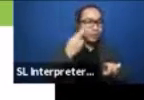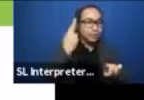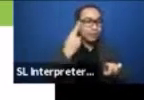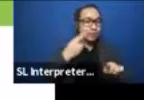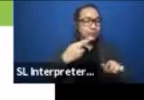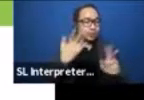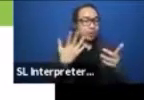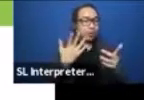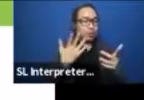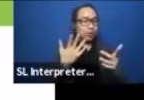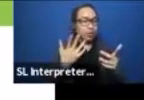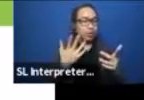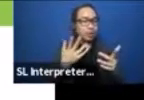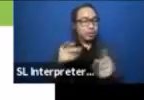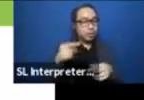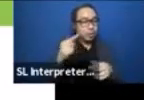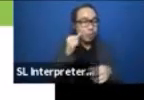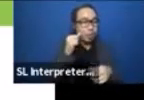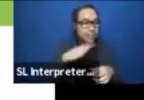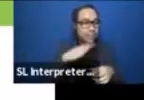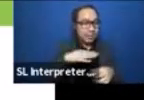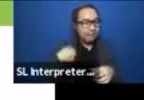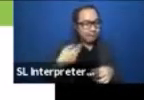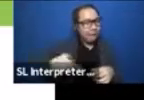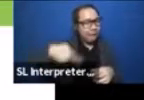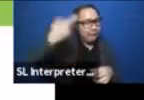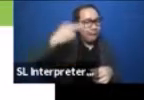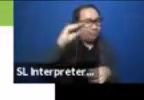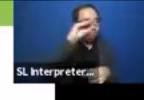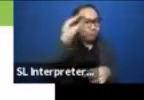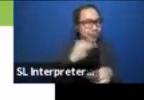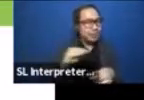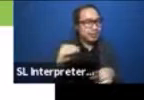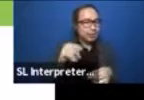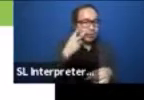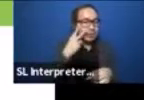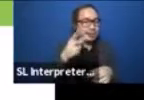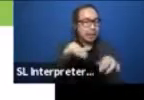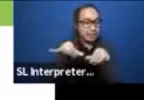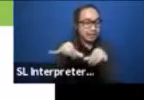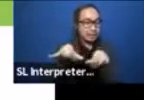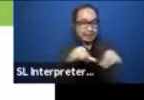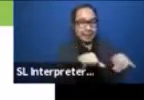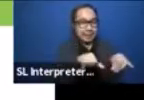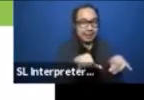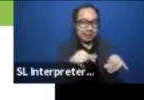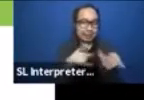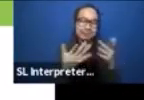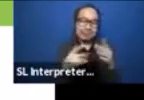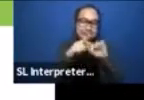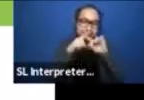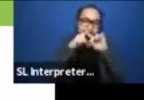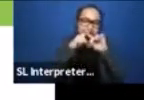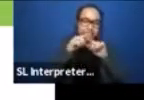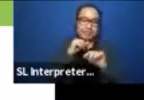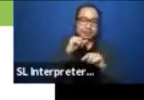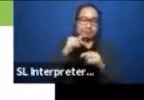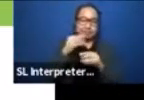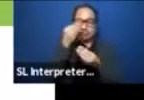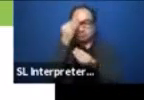who score higher on a reproductive right scale, they are less likely to report sexual violence. Although the prevalence,